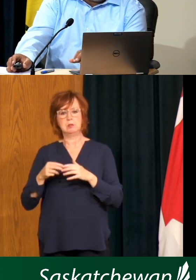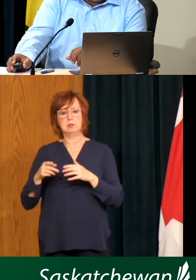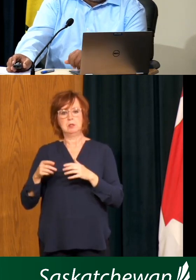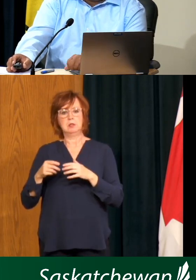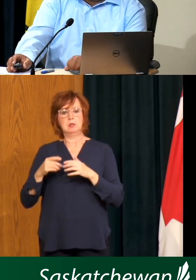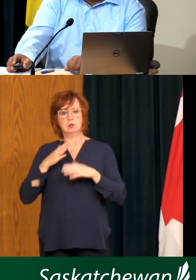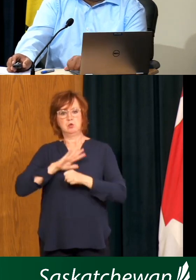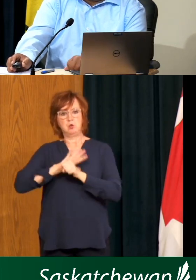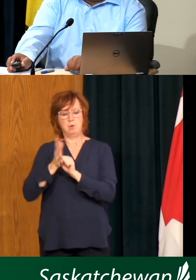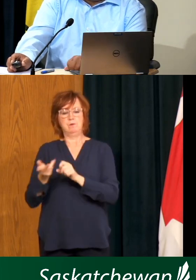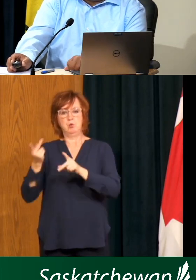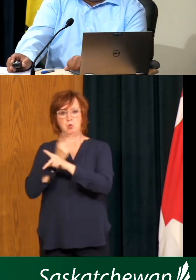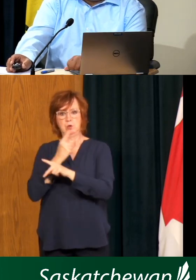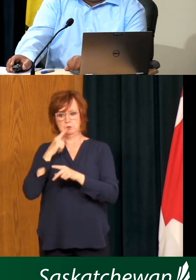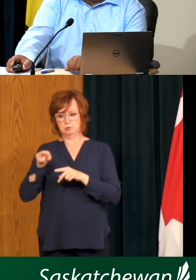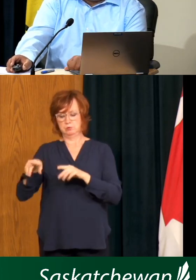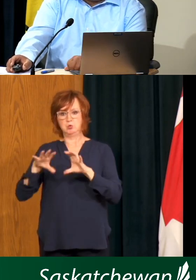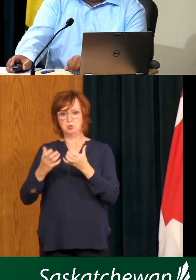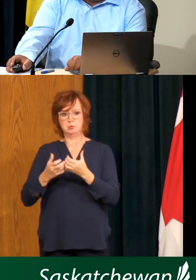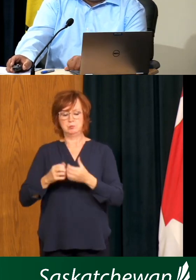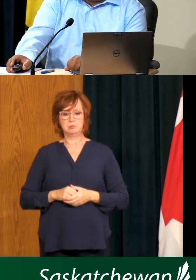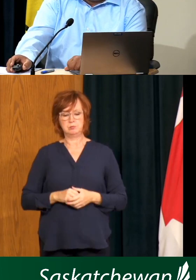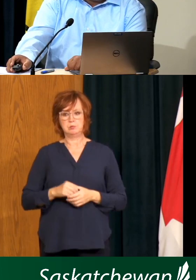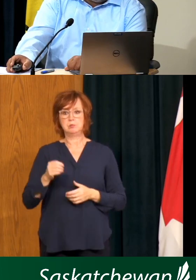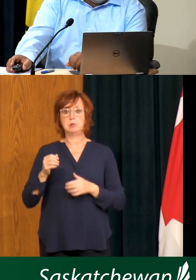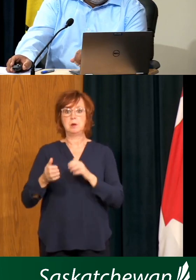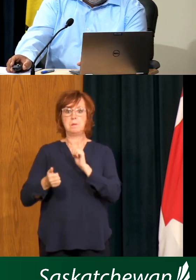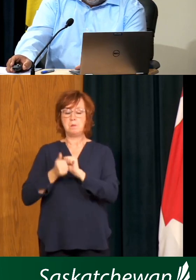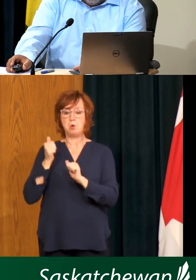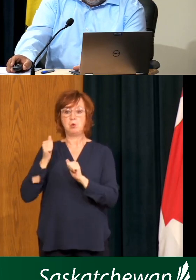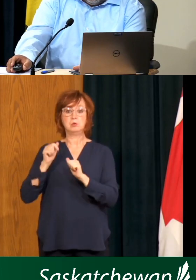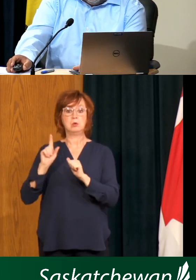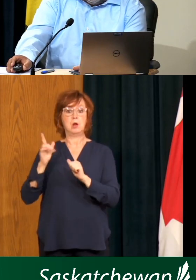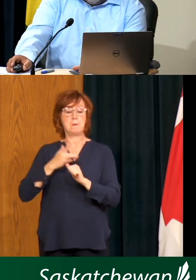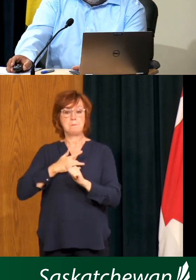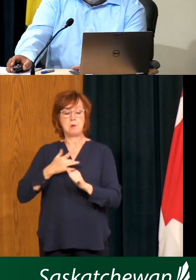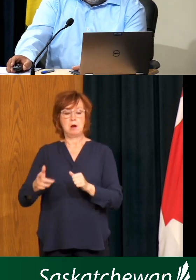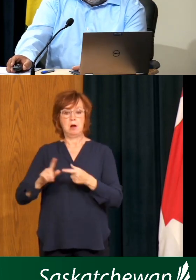to some extent more common in men as well.